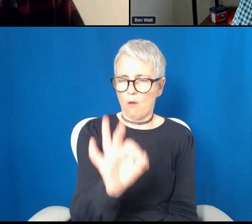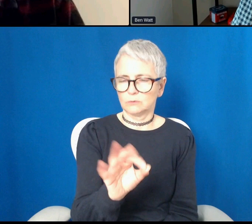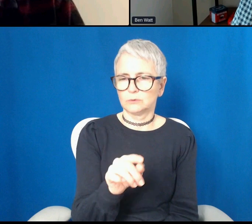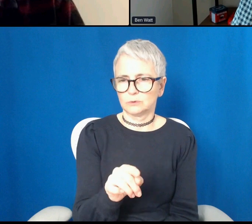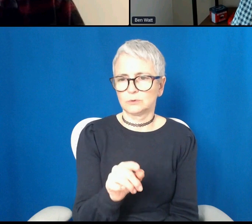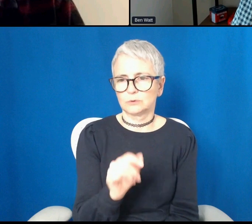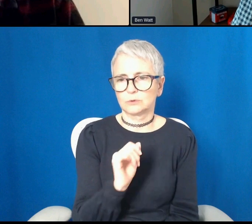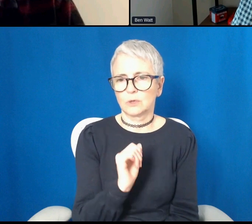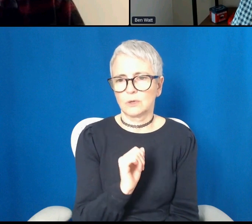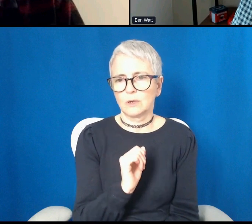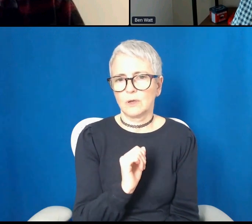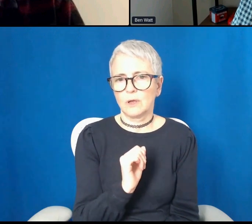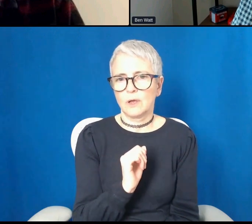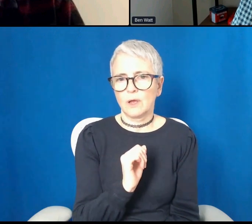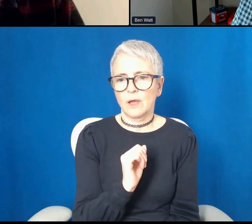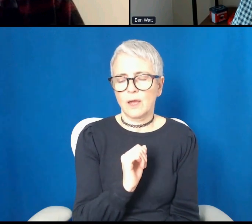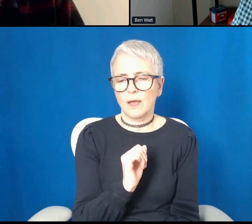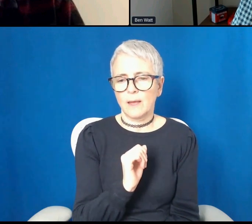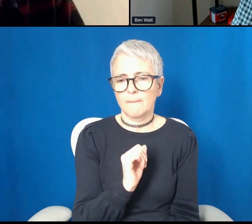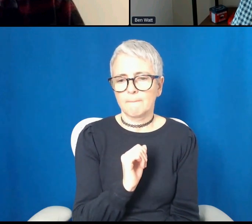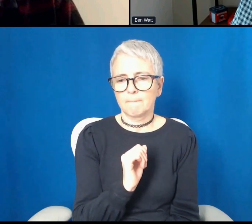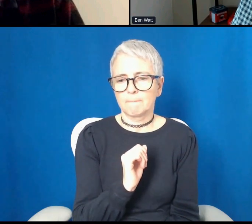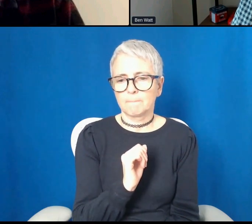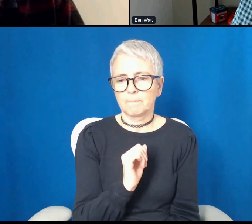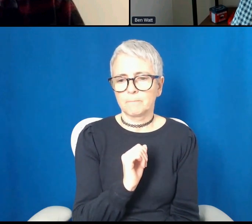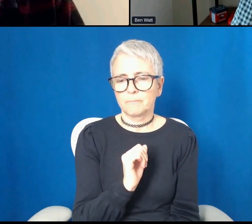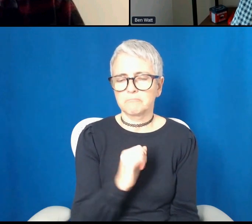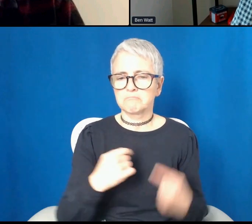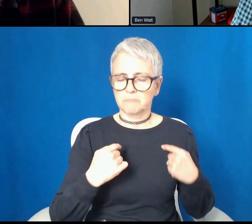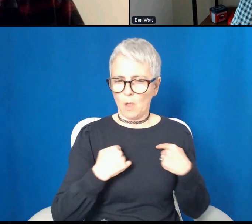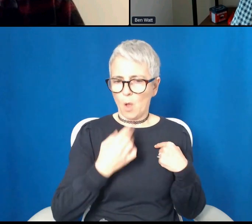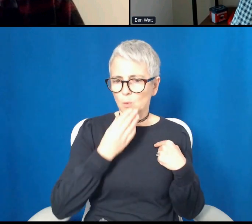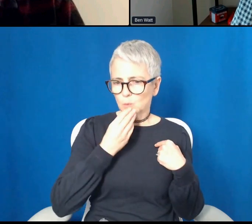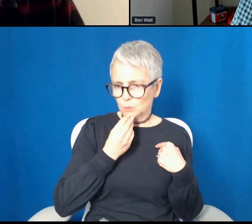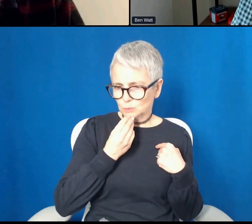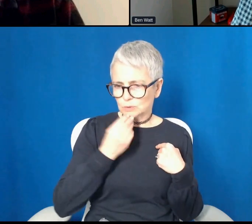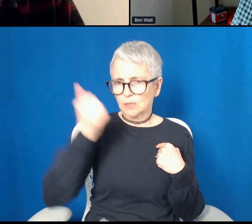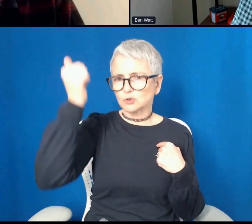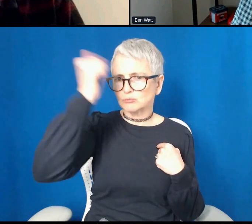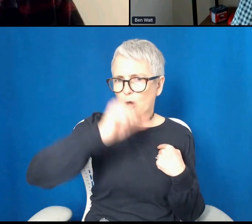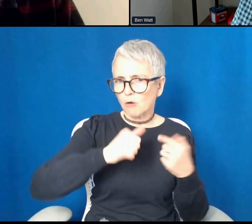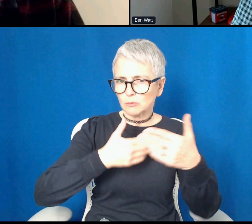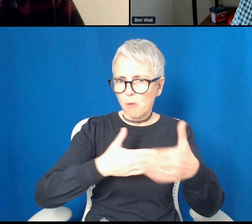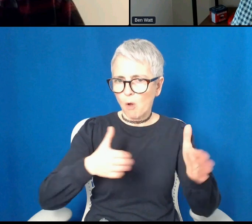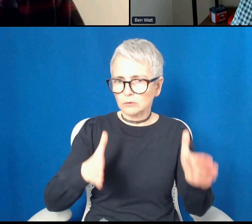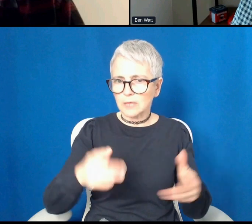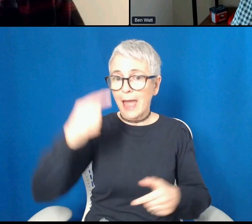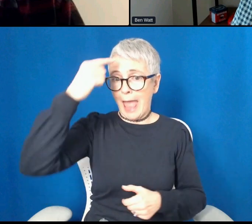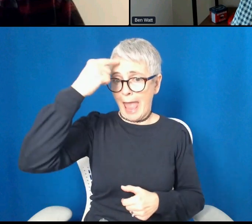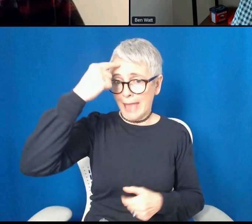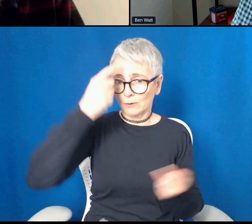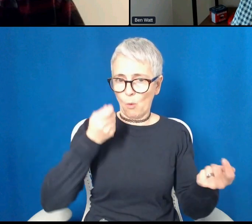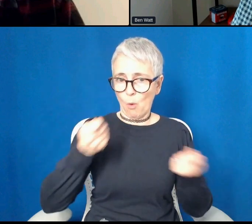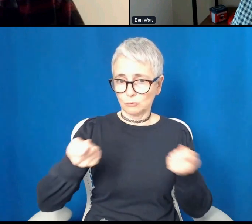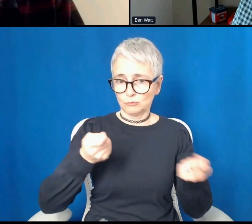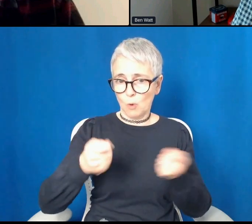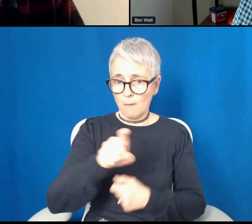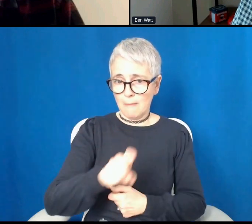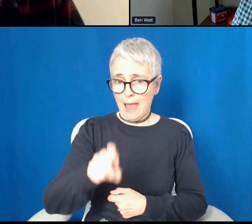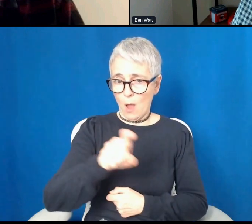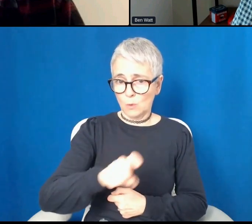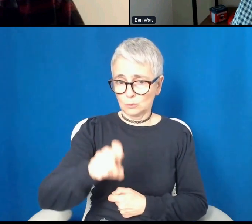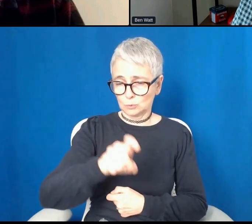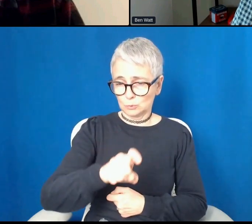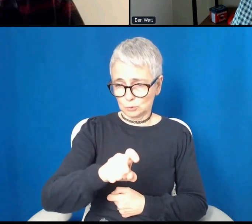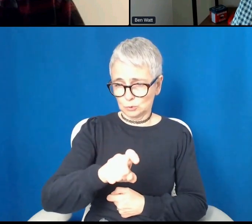these, but somebody just making the comment, I use Smartbox with head control mouse. It's fab for its primary purpose, but still